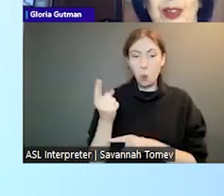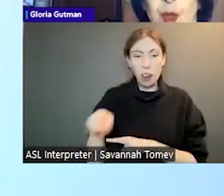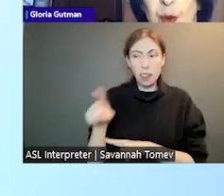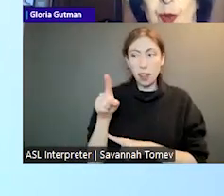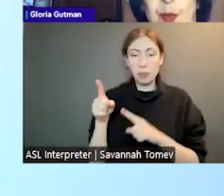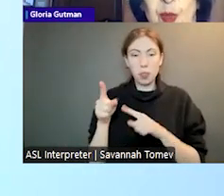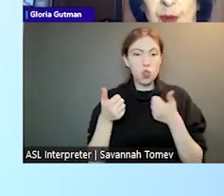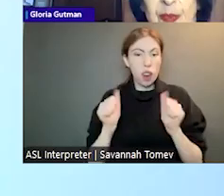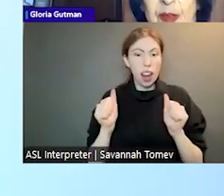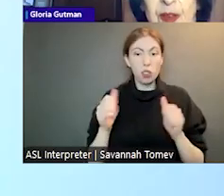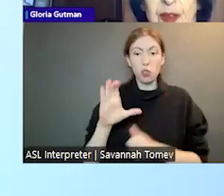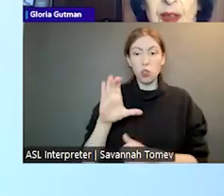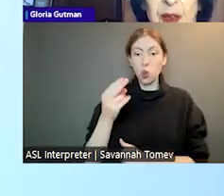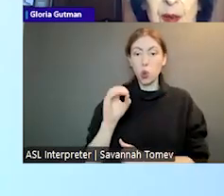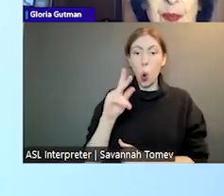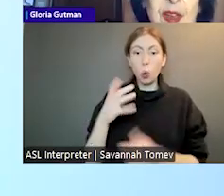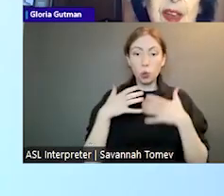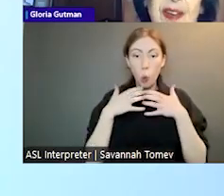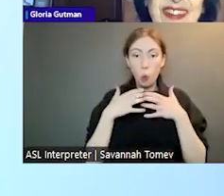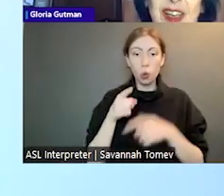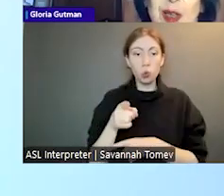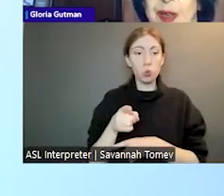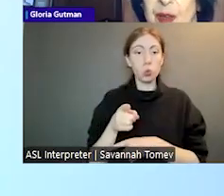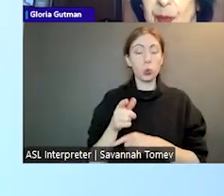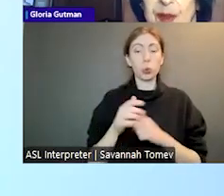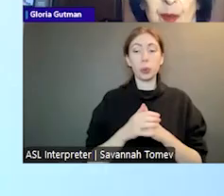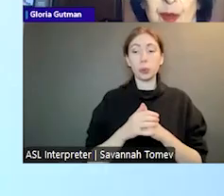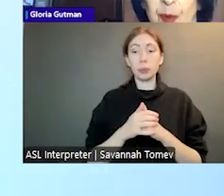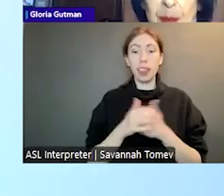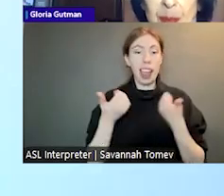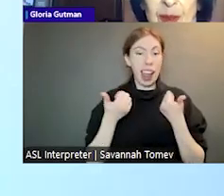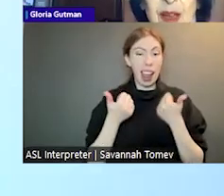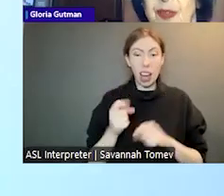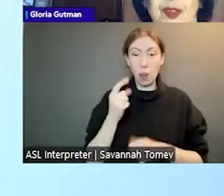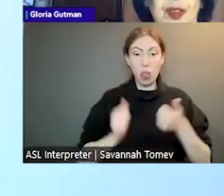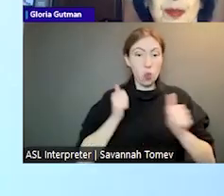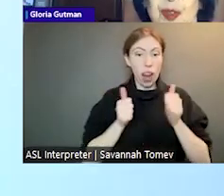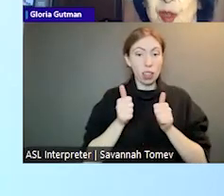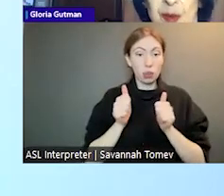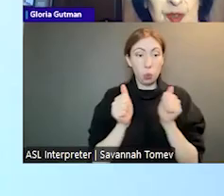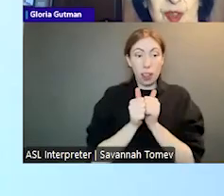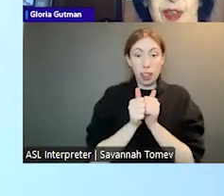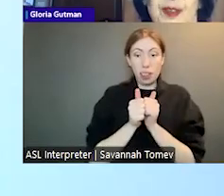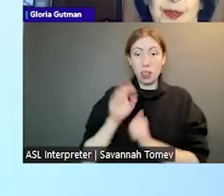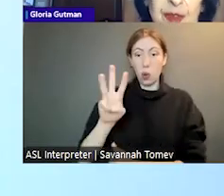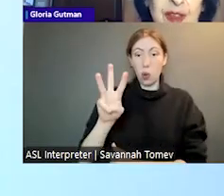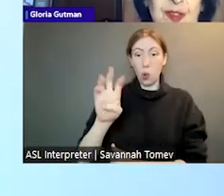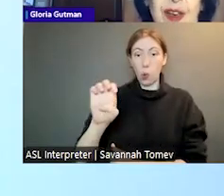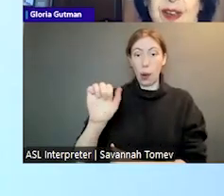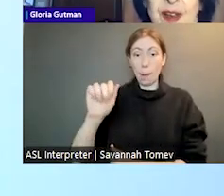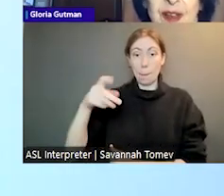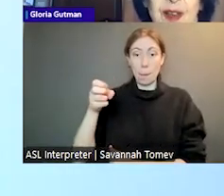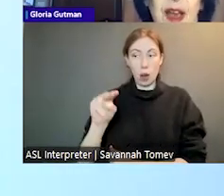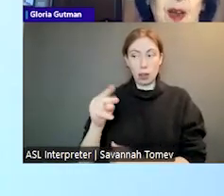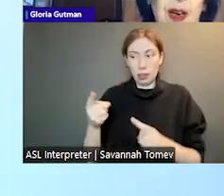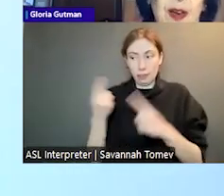try to choke you with something? Did anybody threaten you with a weapon? These are serious kinds of things.